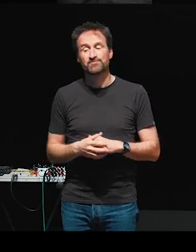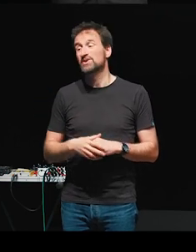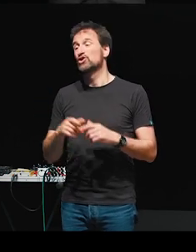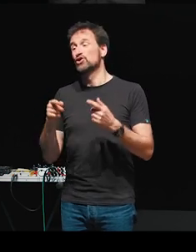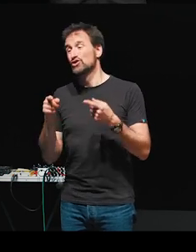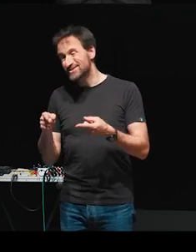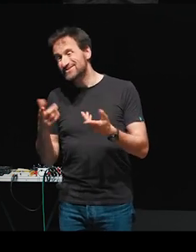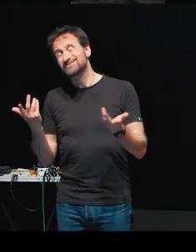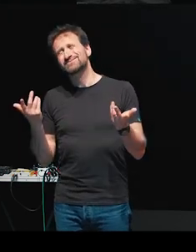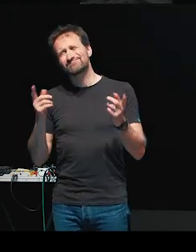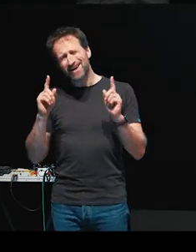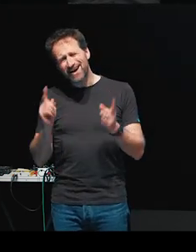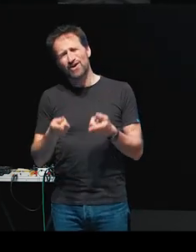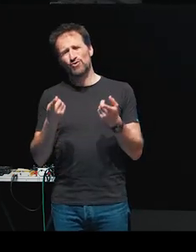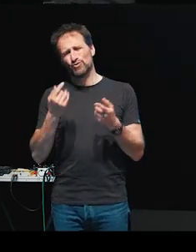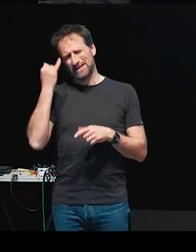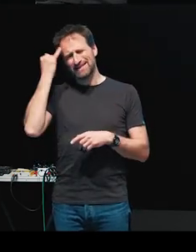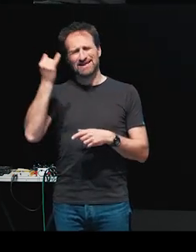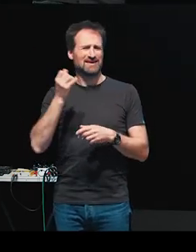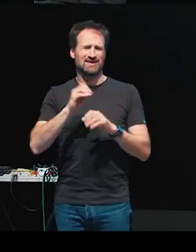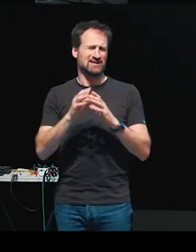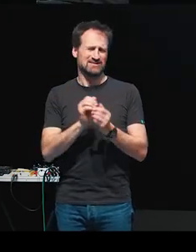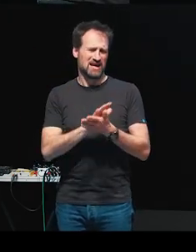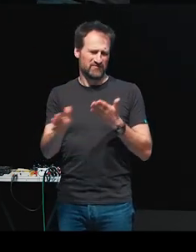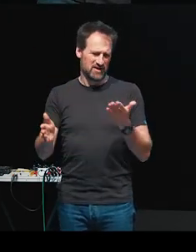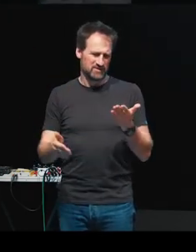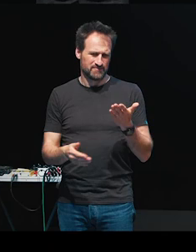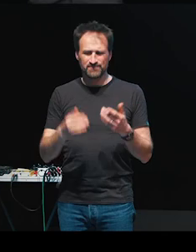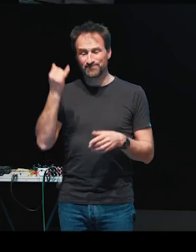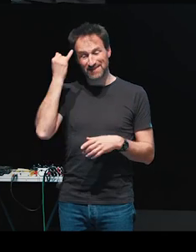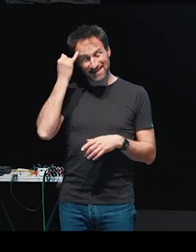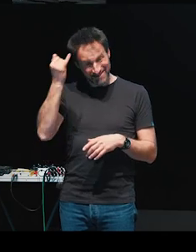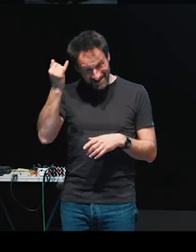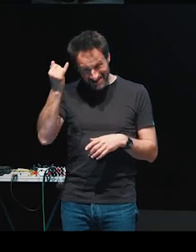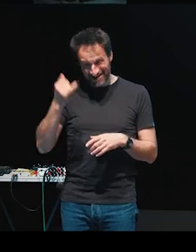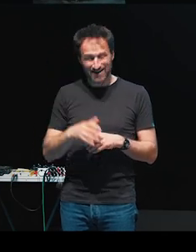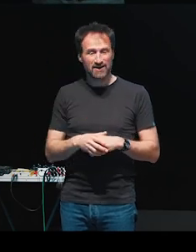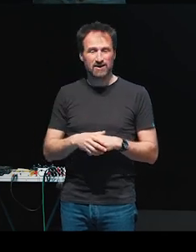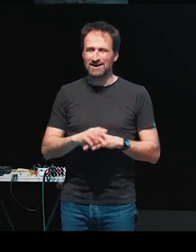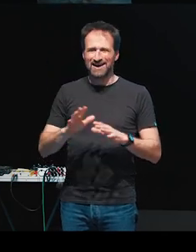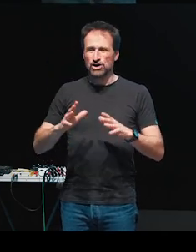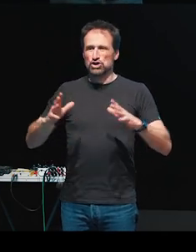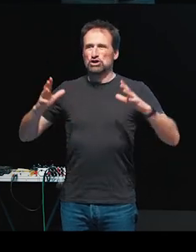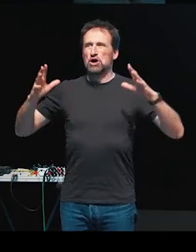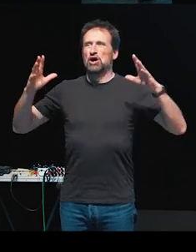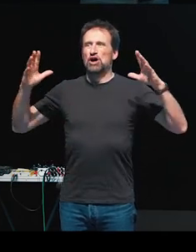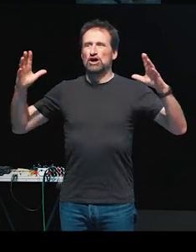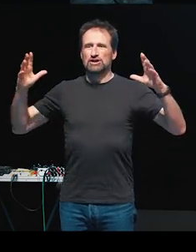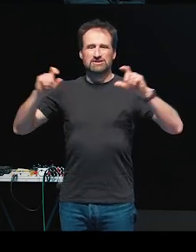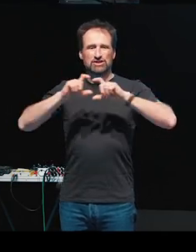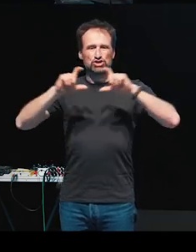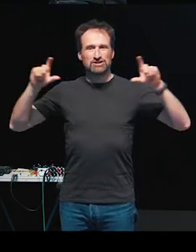here, the idea is quite simple. The idea is to not write a big system that can